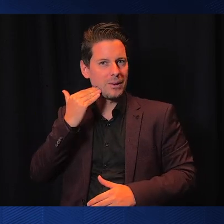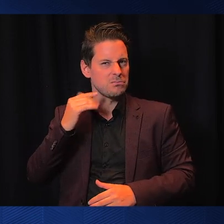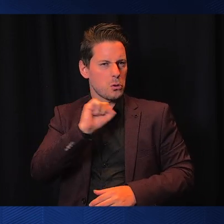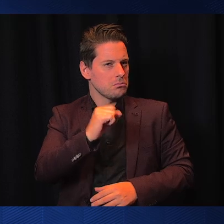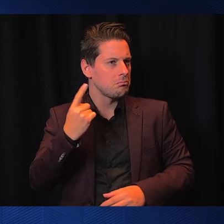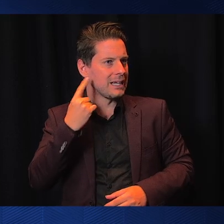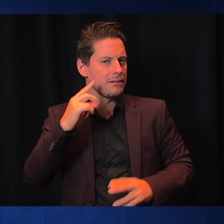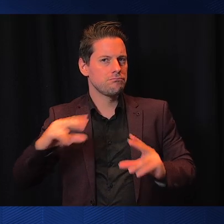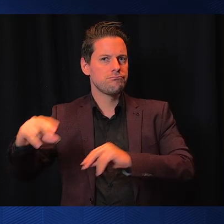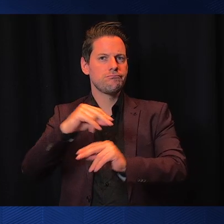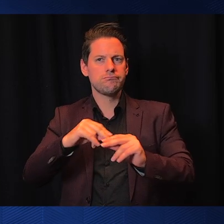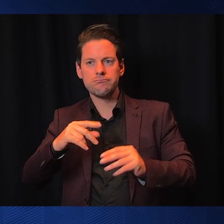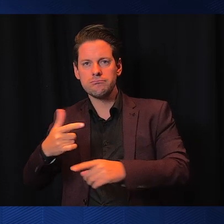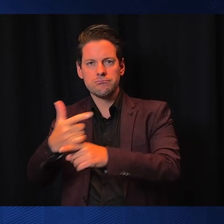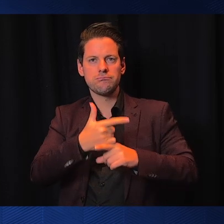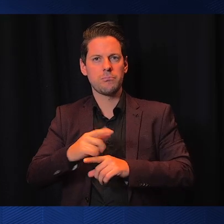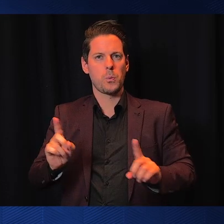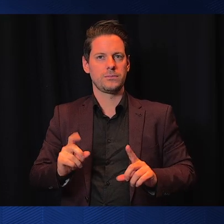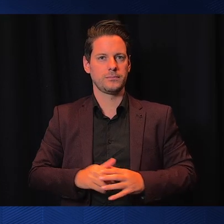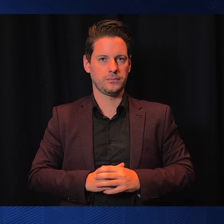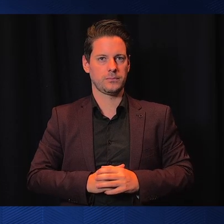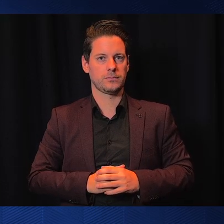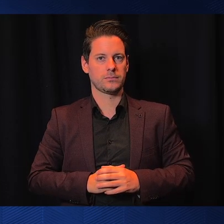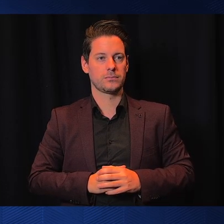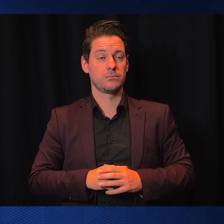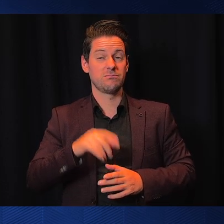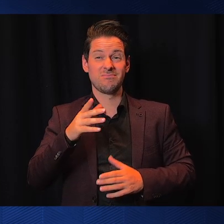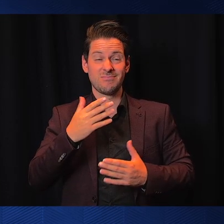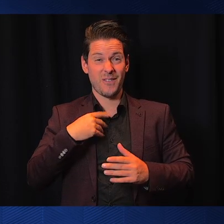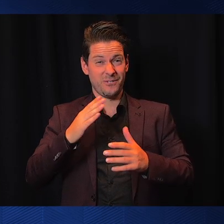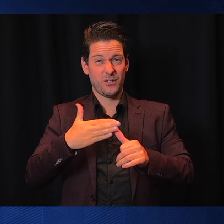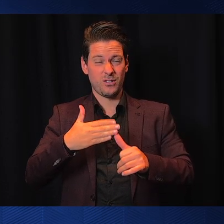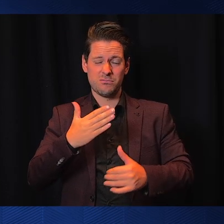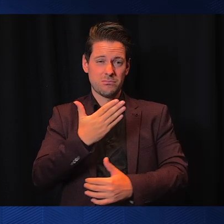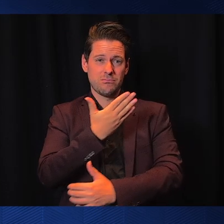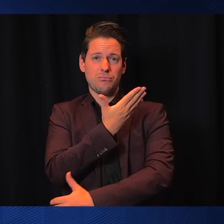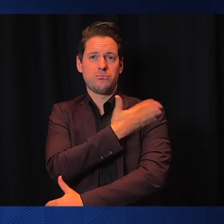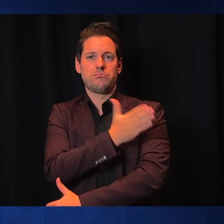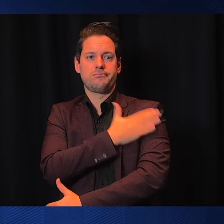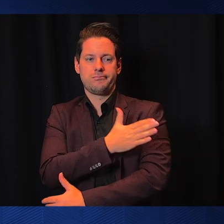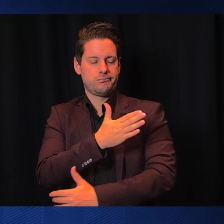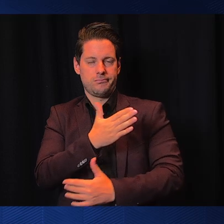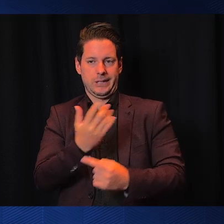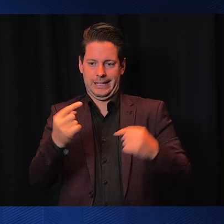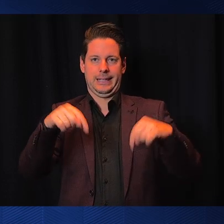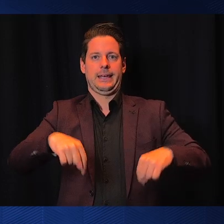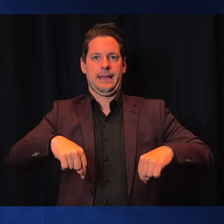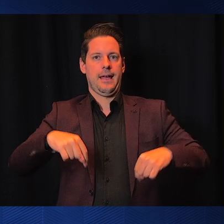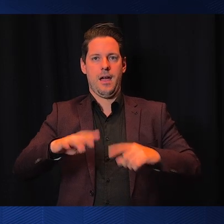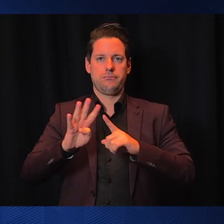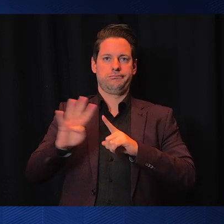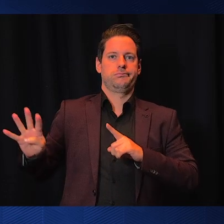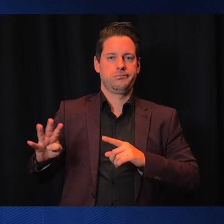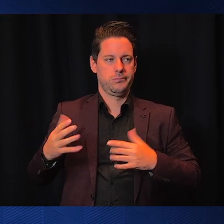Thank you, Kate. Firstly, it's truly an honor to be invited to participate in this